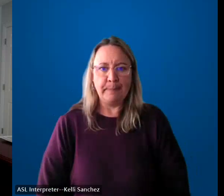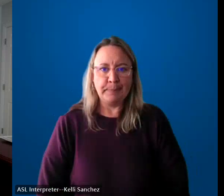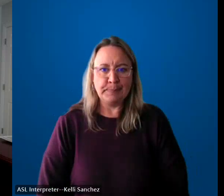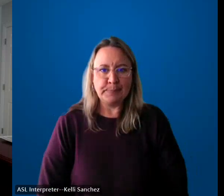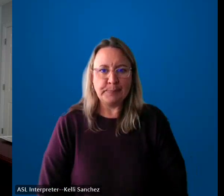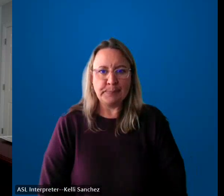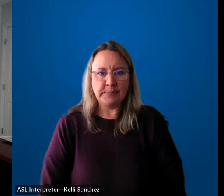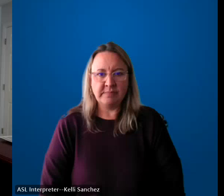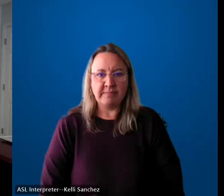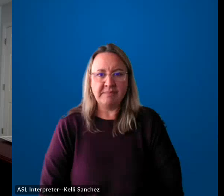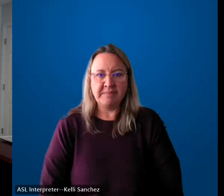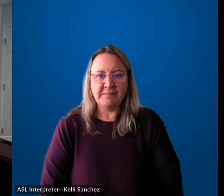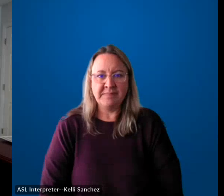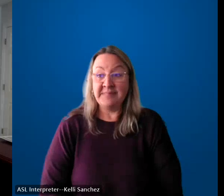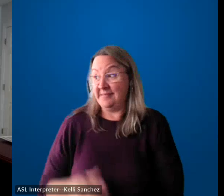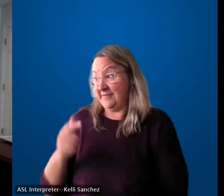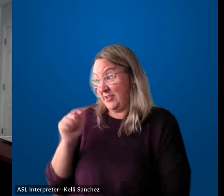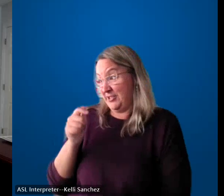Do you want to go first?